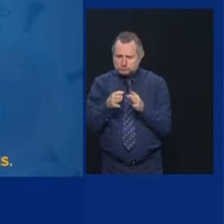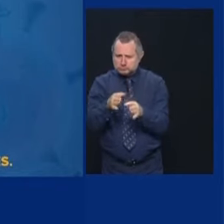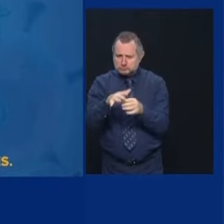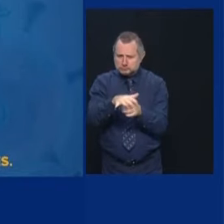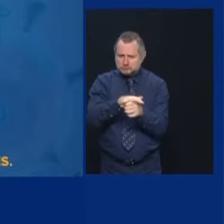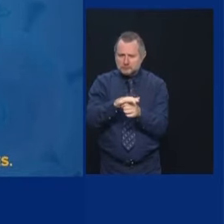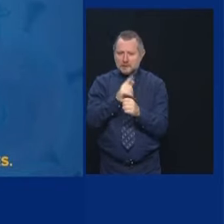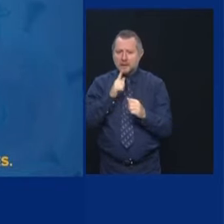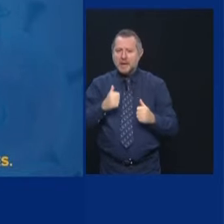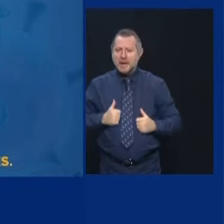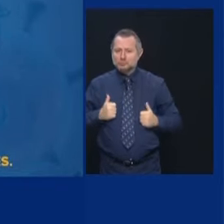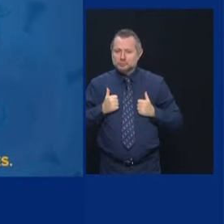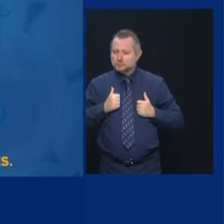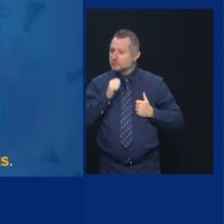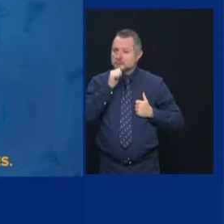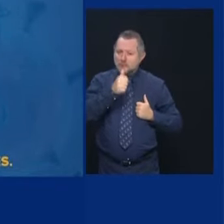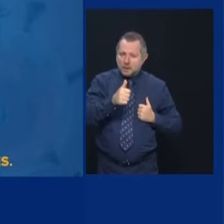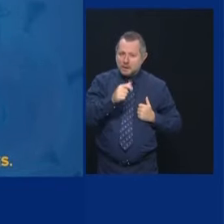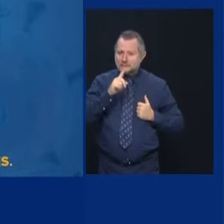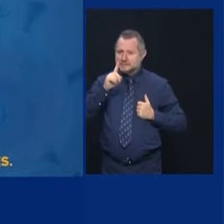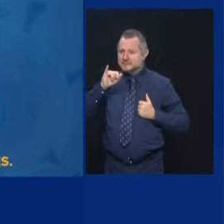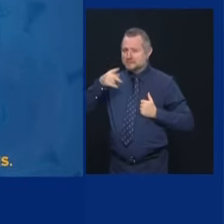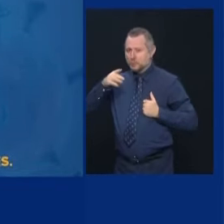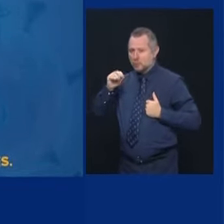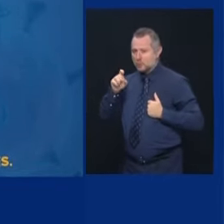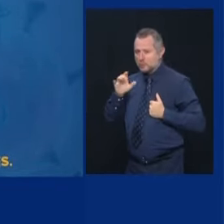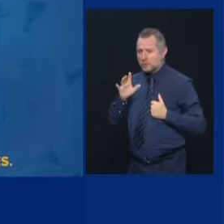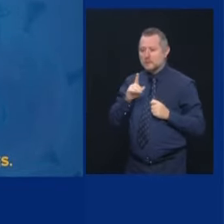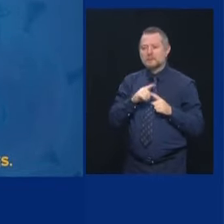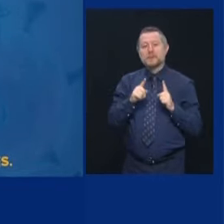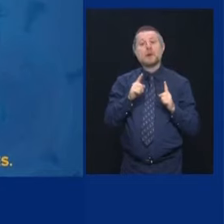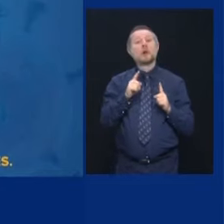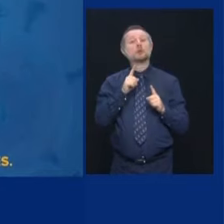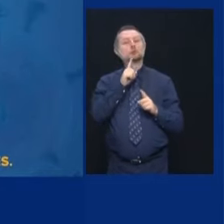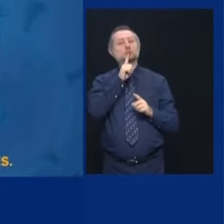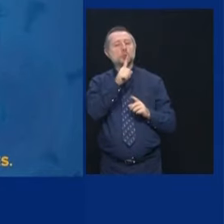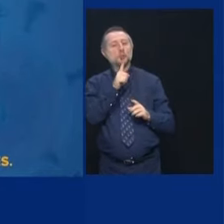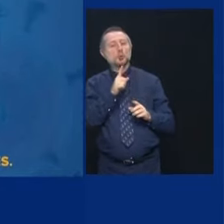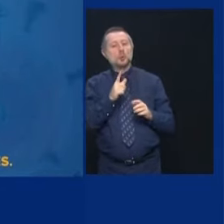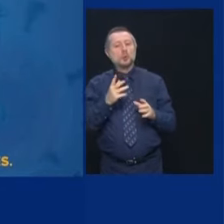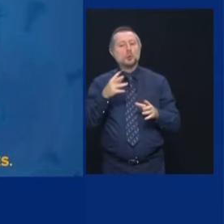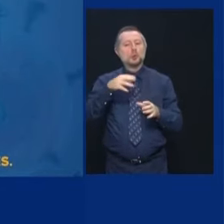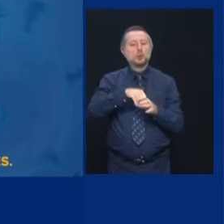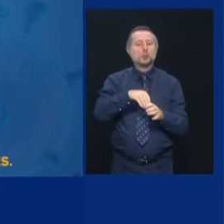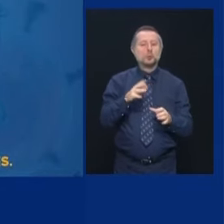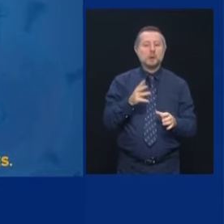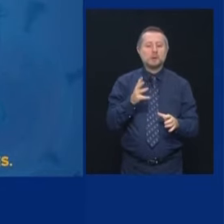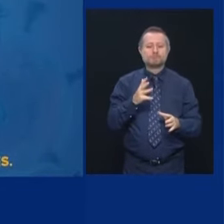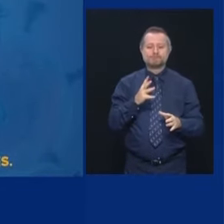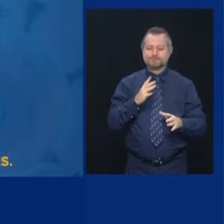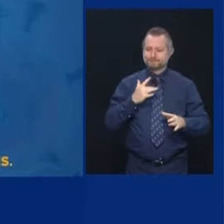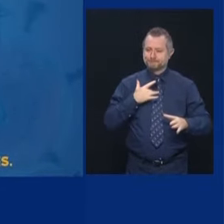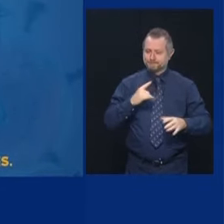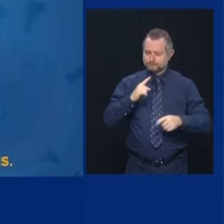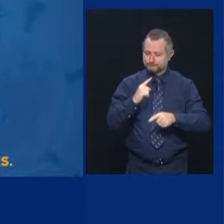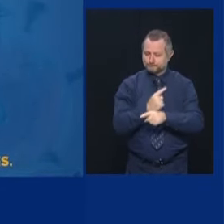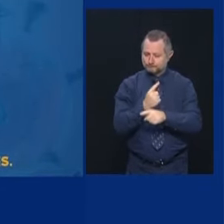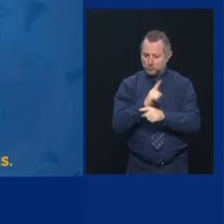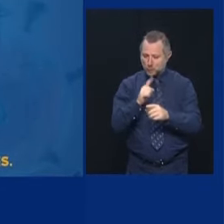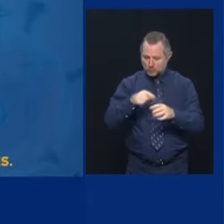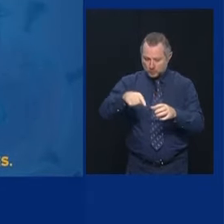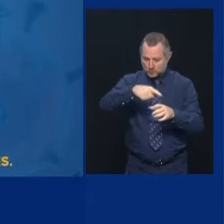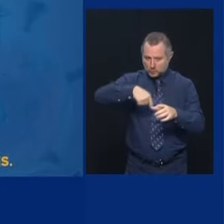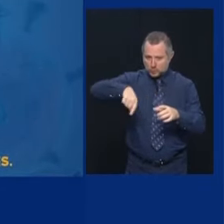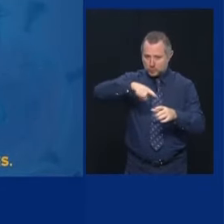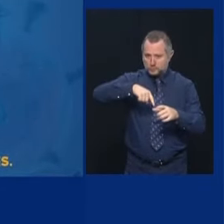address, and make sure you're including the relevant zone, not just a